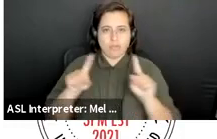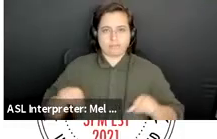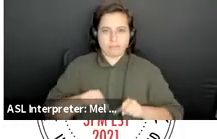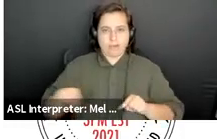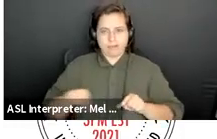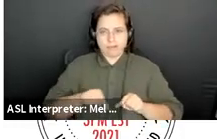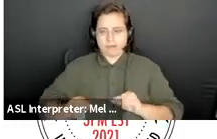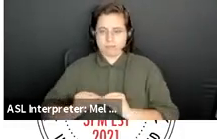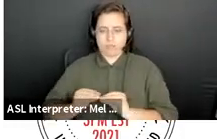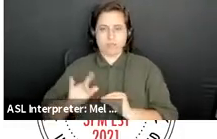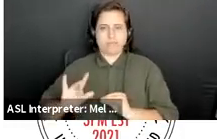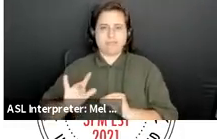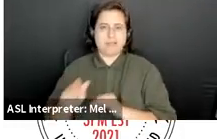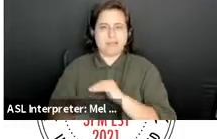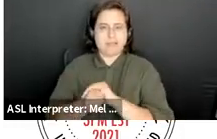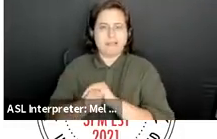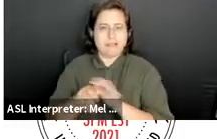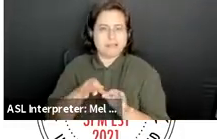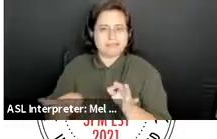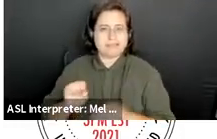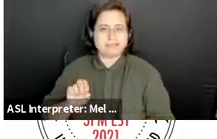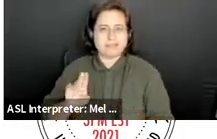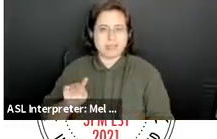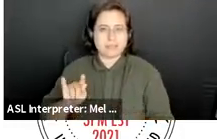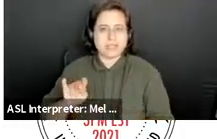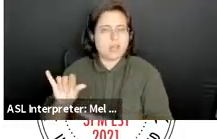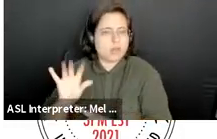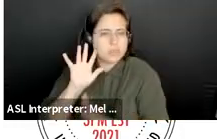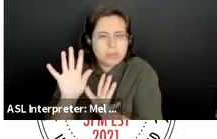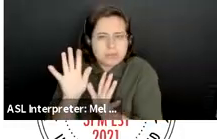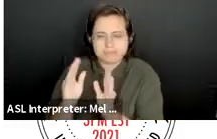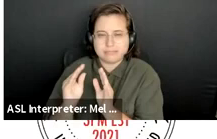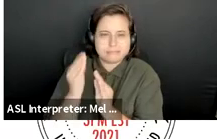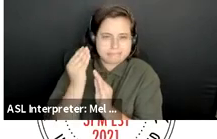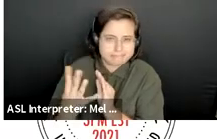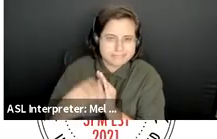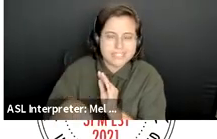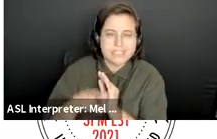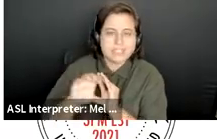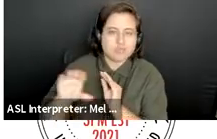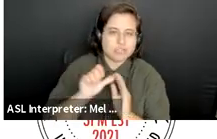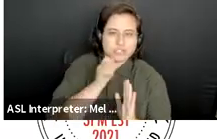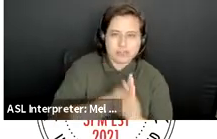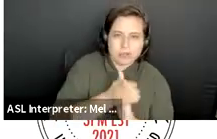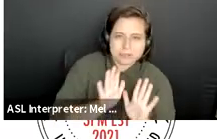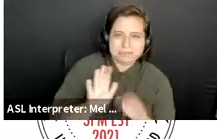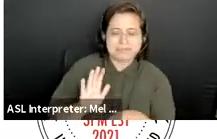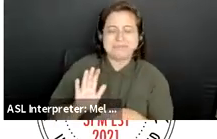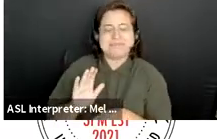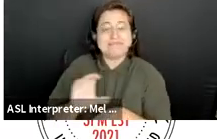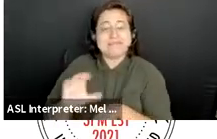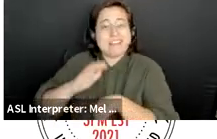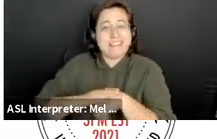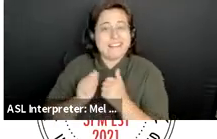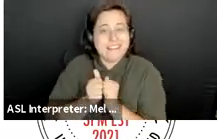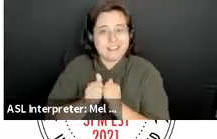and hide subtitle. Actually, I want to make a correction. To turn on captions, please click the closed